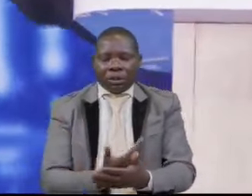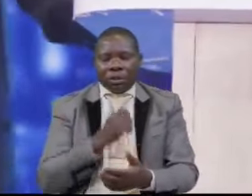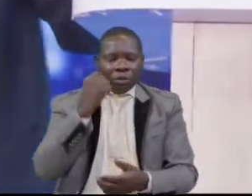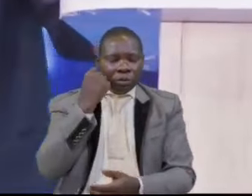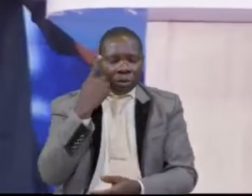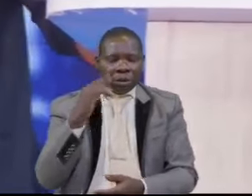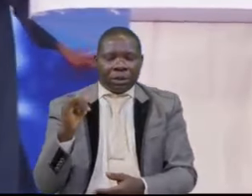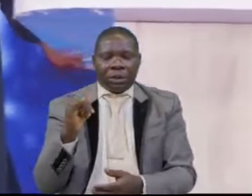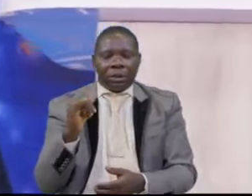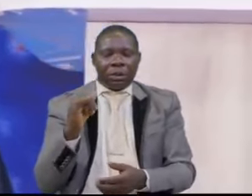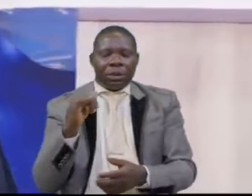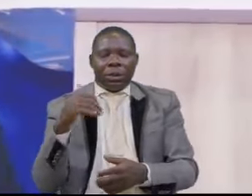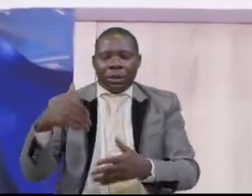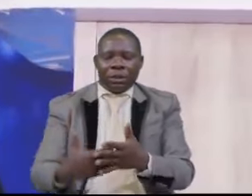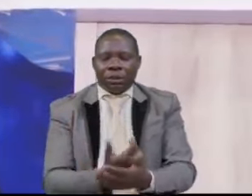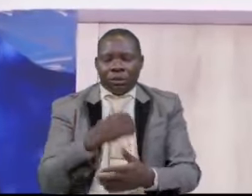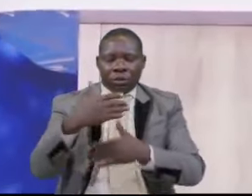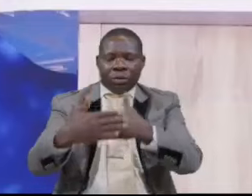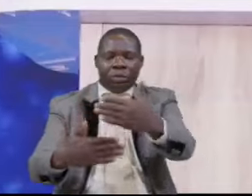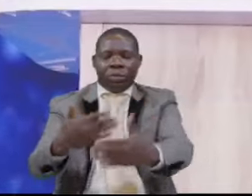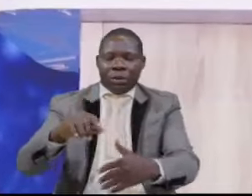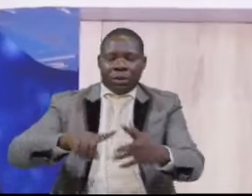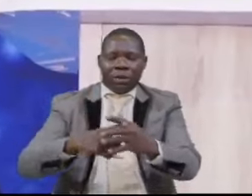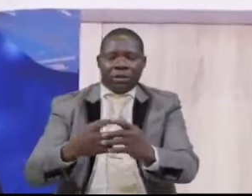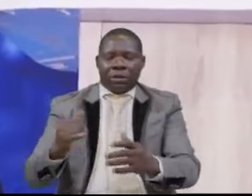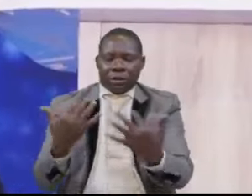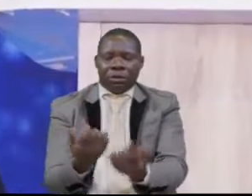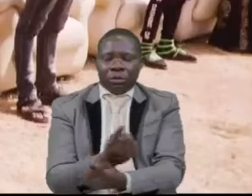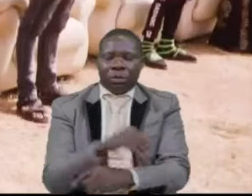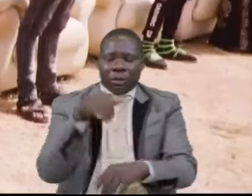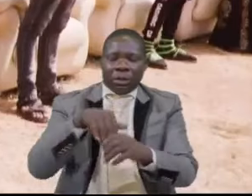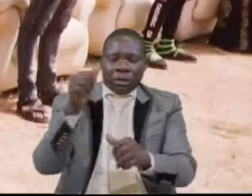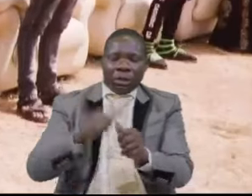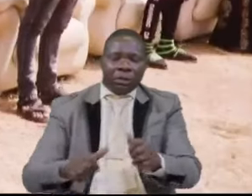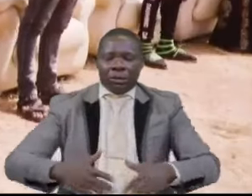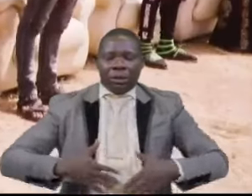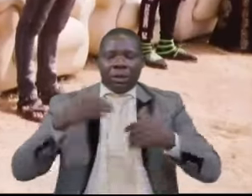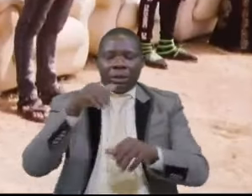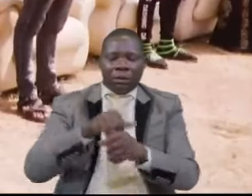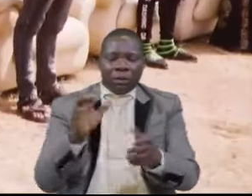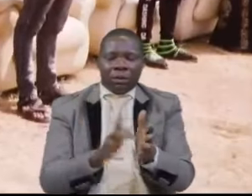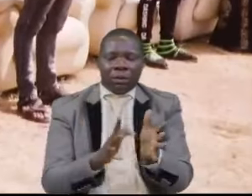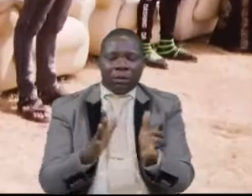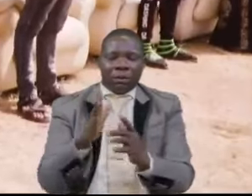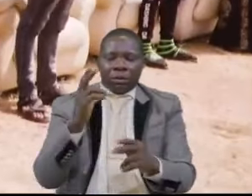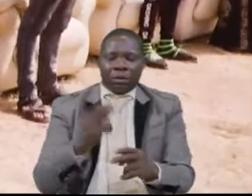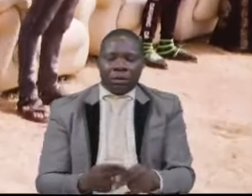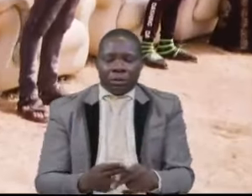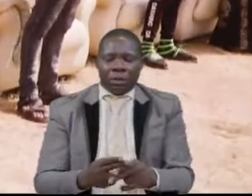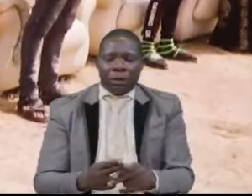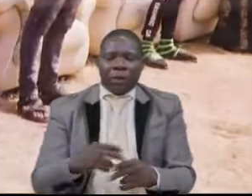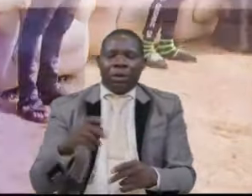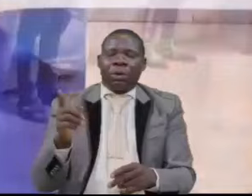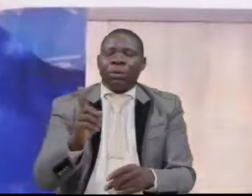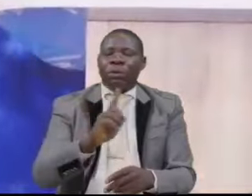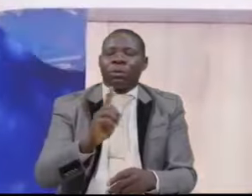A new progress starting today in every life in Jesus' name. Wherever you should have